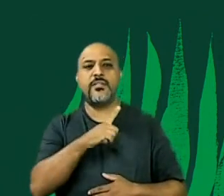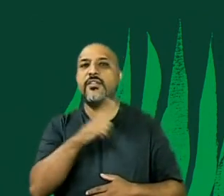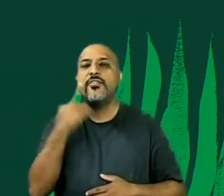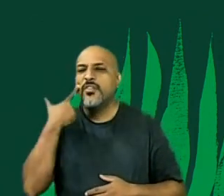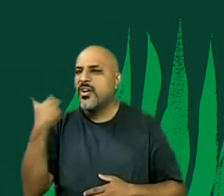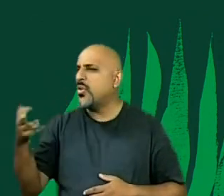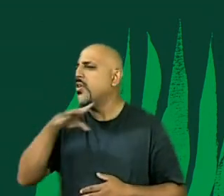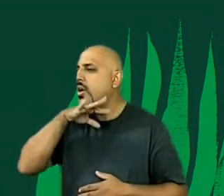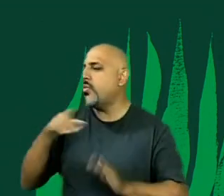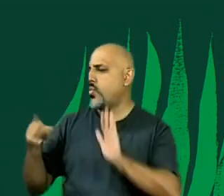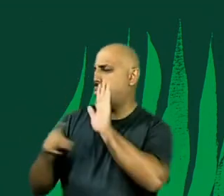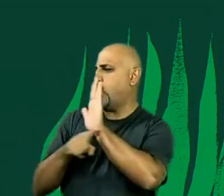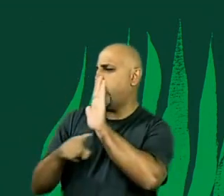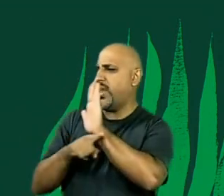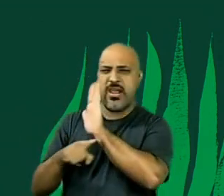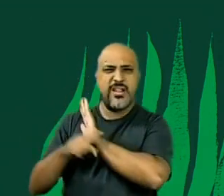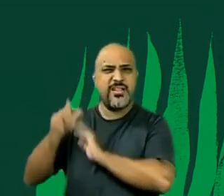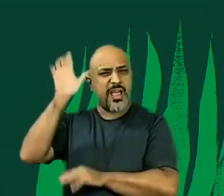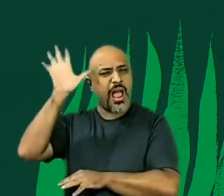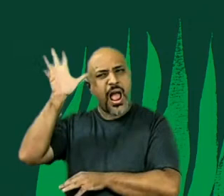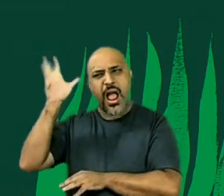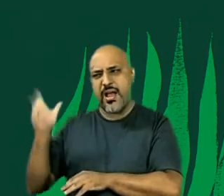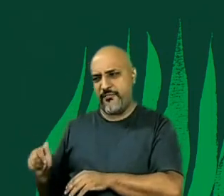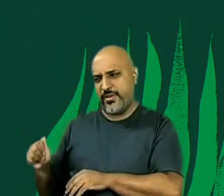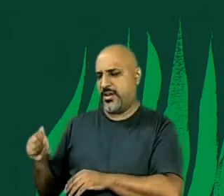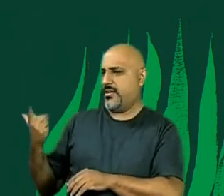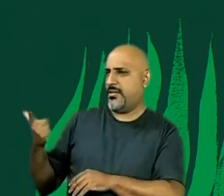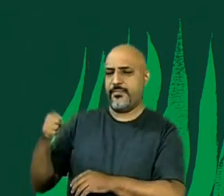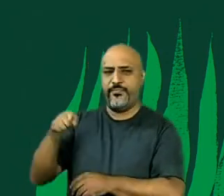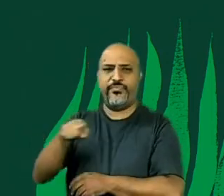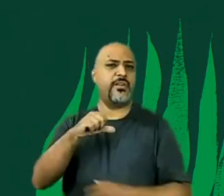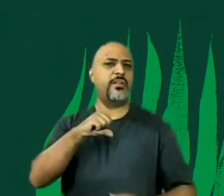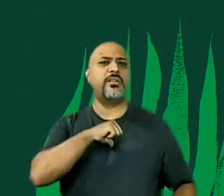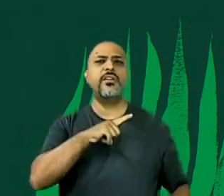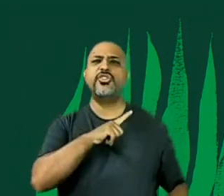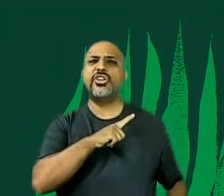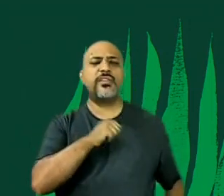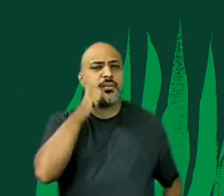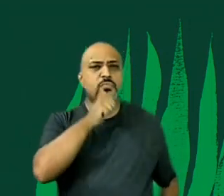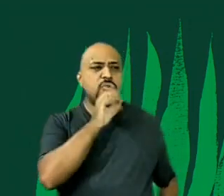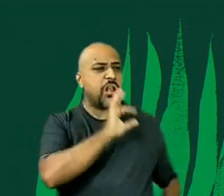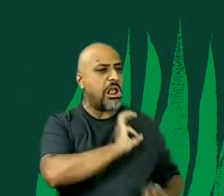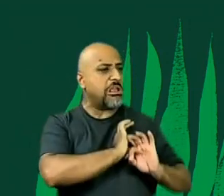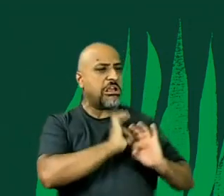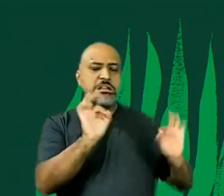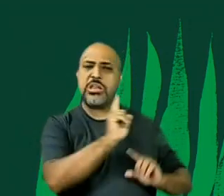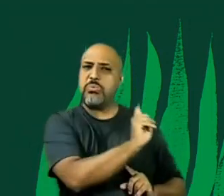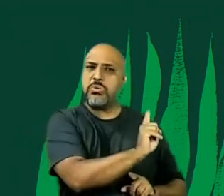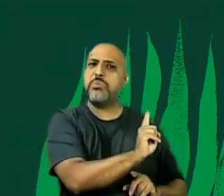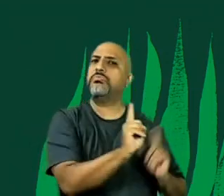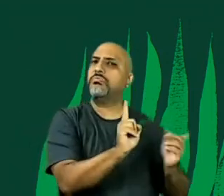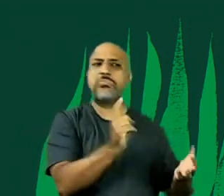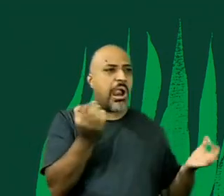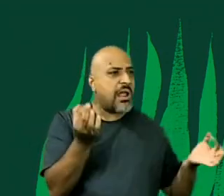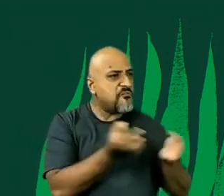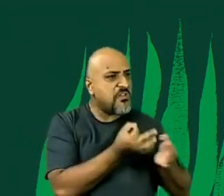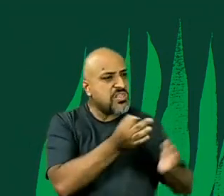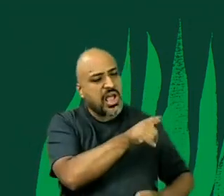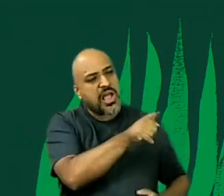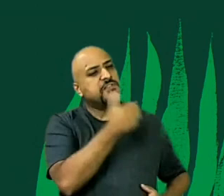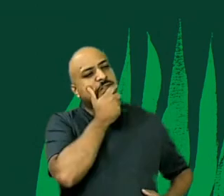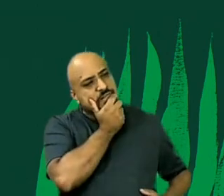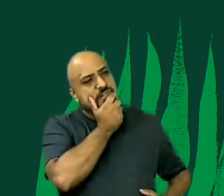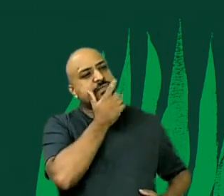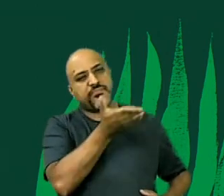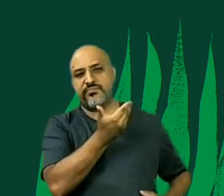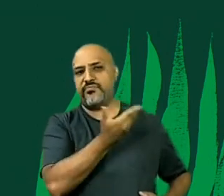this incredible woman who was just fantastic. And so I had to go to Uganda